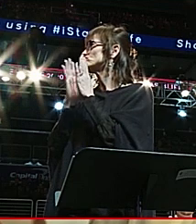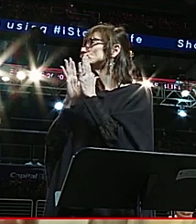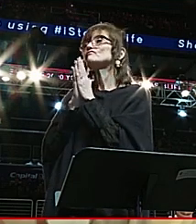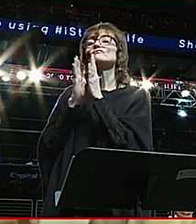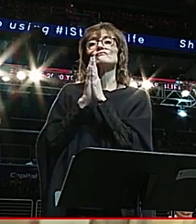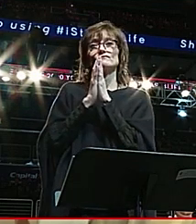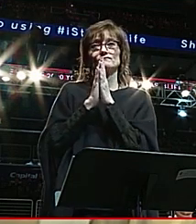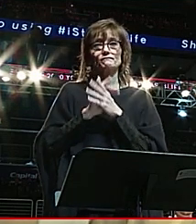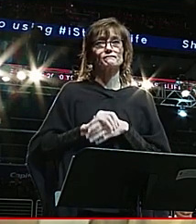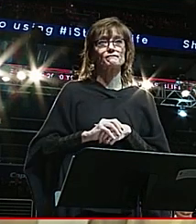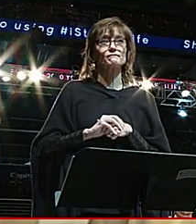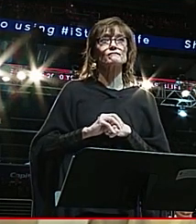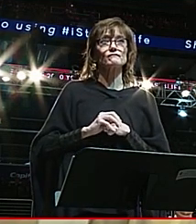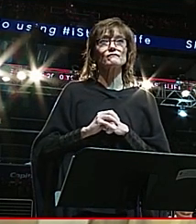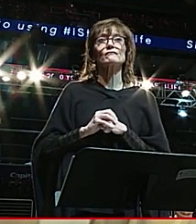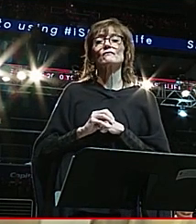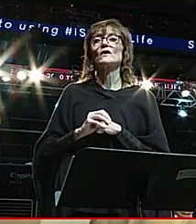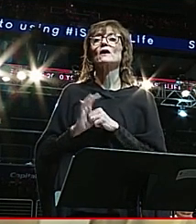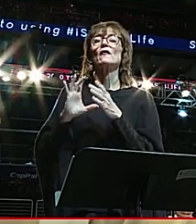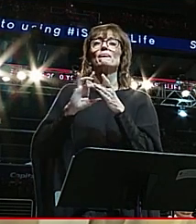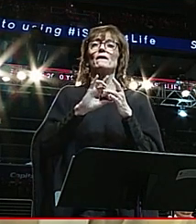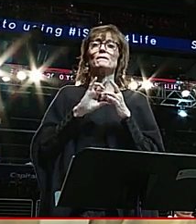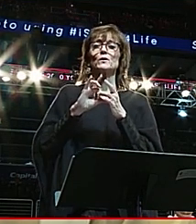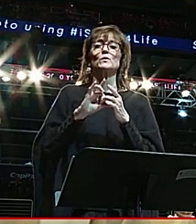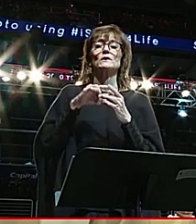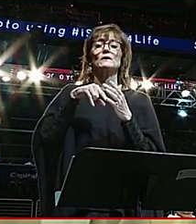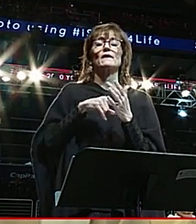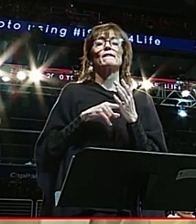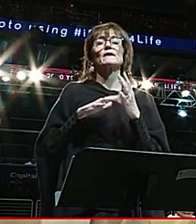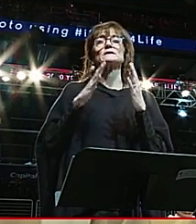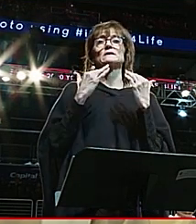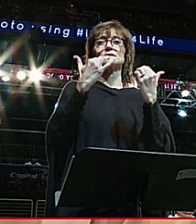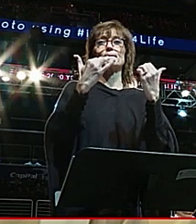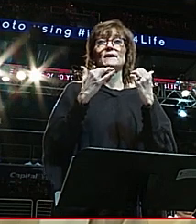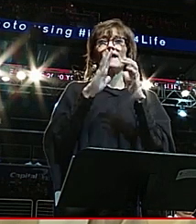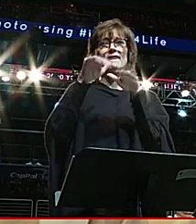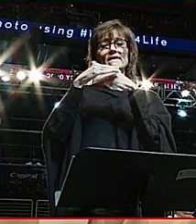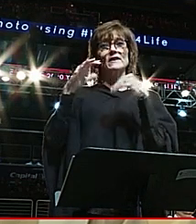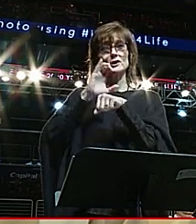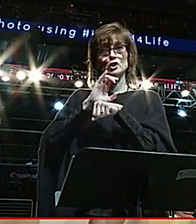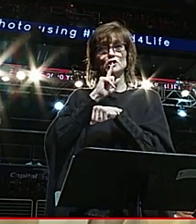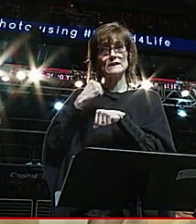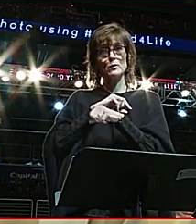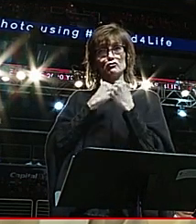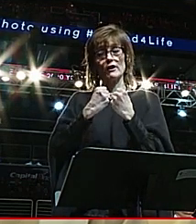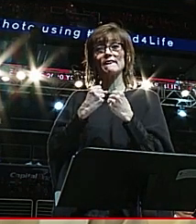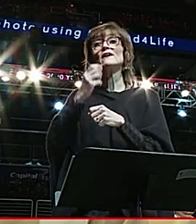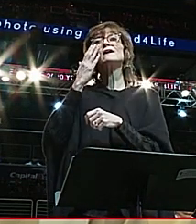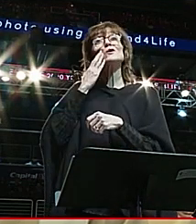The communion we experience in this assembly and with the heavenly church is our strength. The Lord fights with